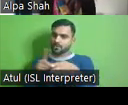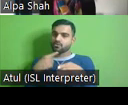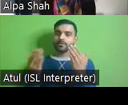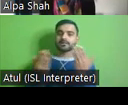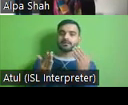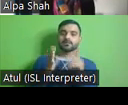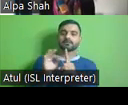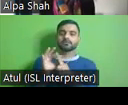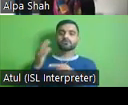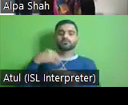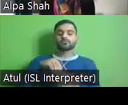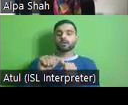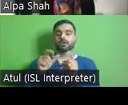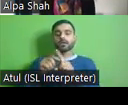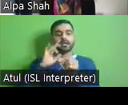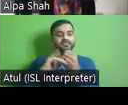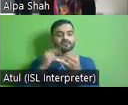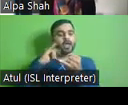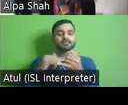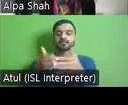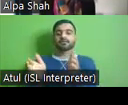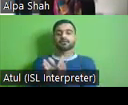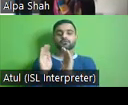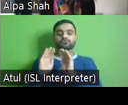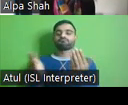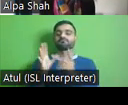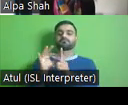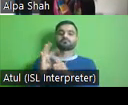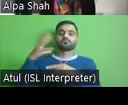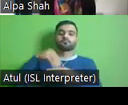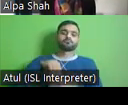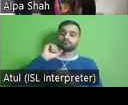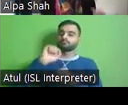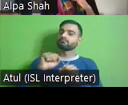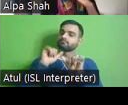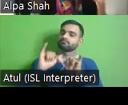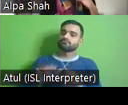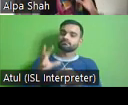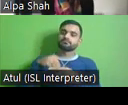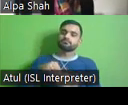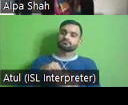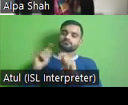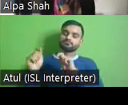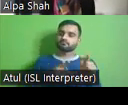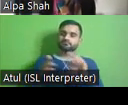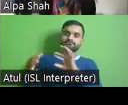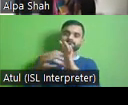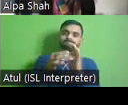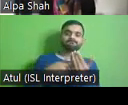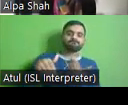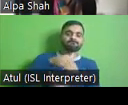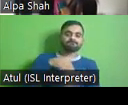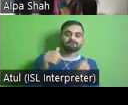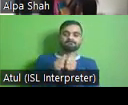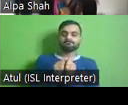servicing castes to the Adivasi communities. And they often have no land of their own, and are often in a slightly inferior relationship to